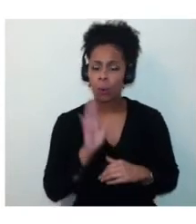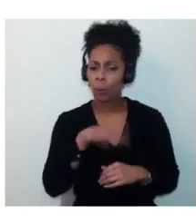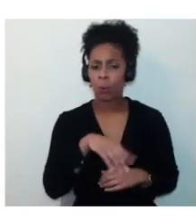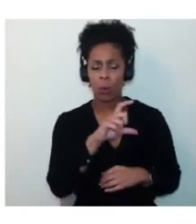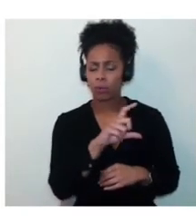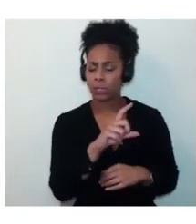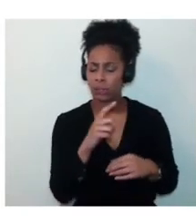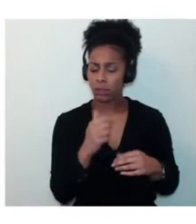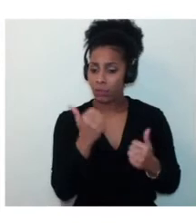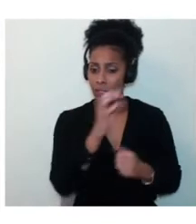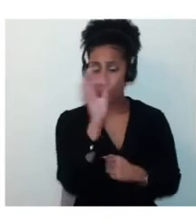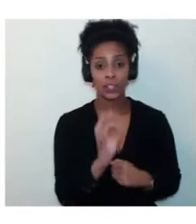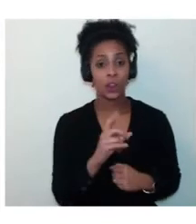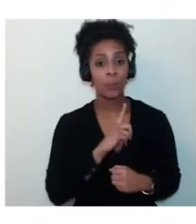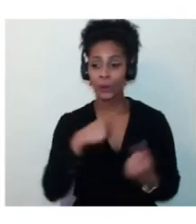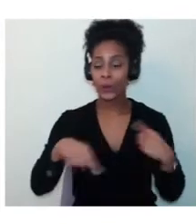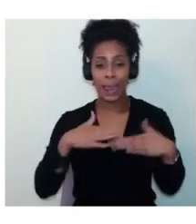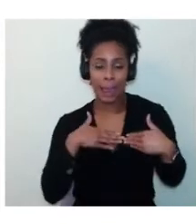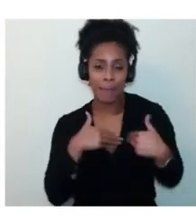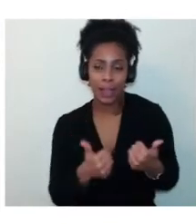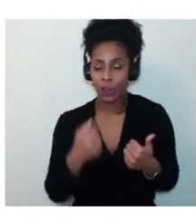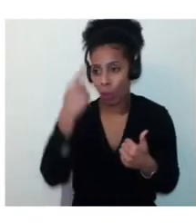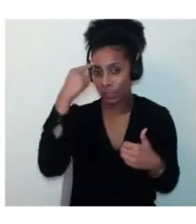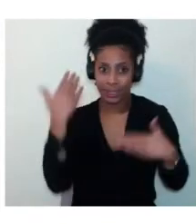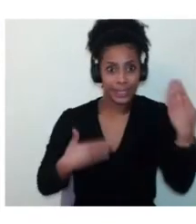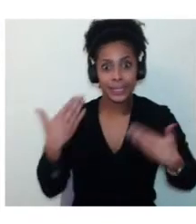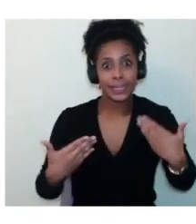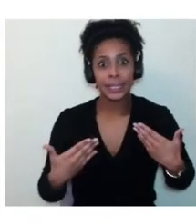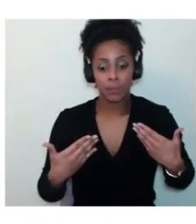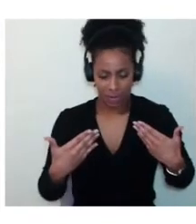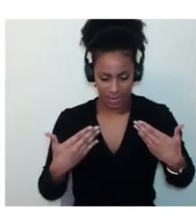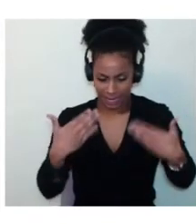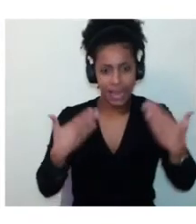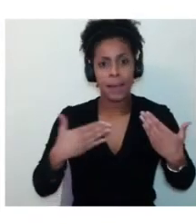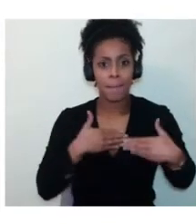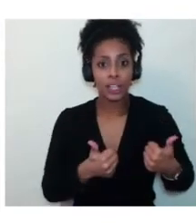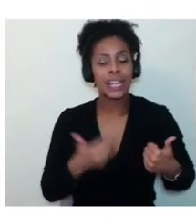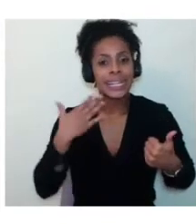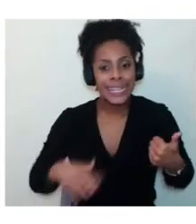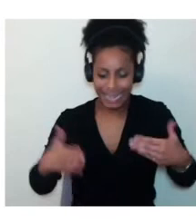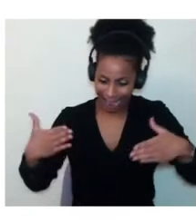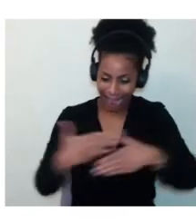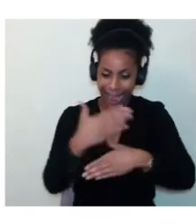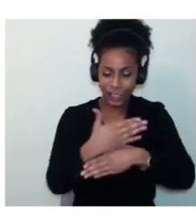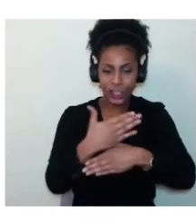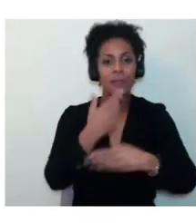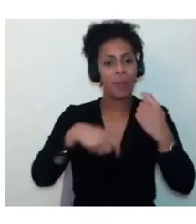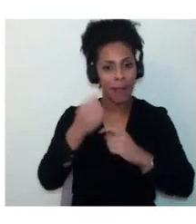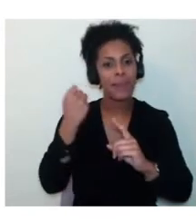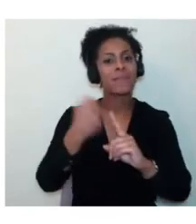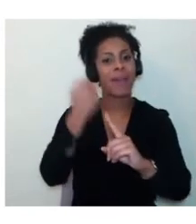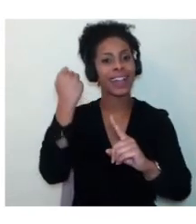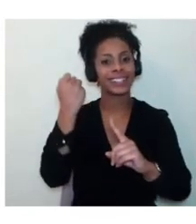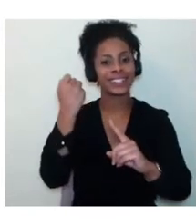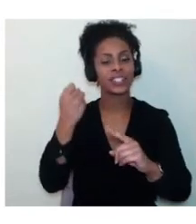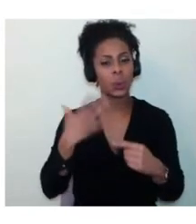world only leads to impact when you put it into action. And that's why I like to talk about how we operationalize this. And one of